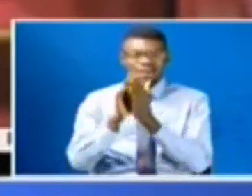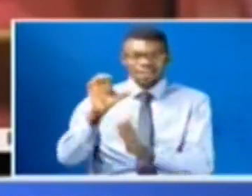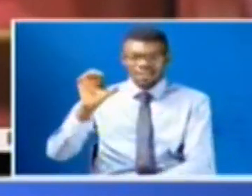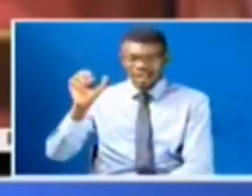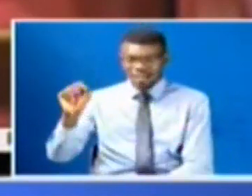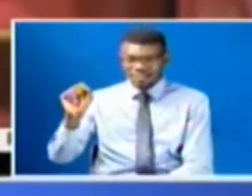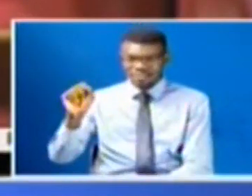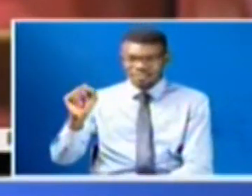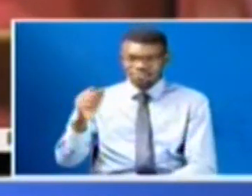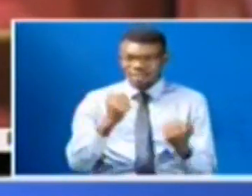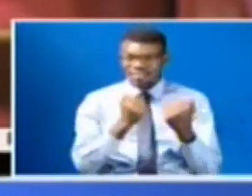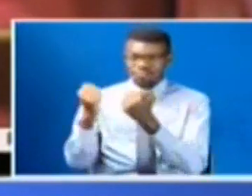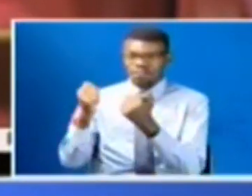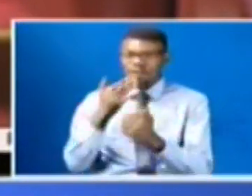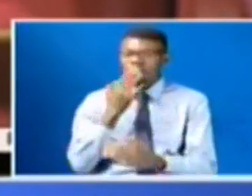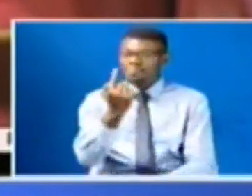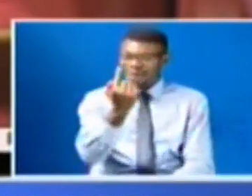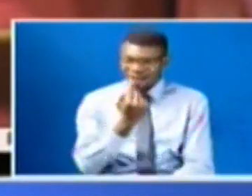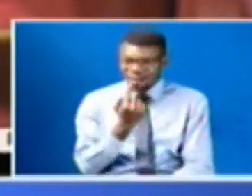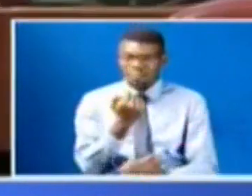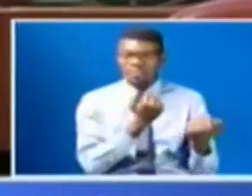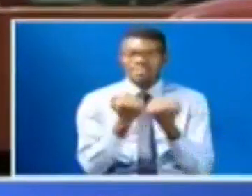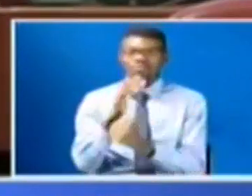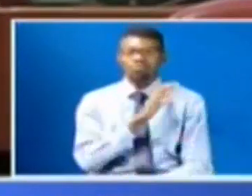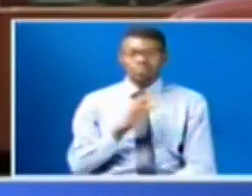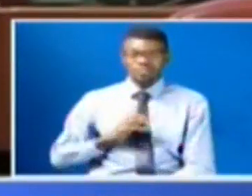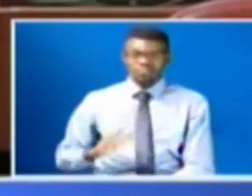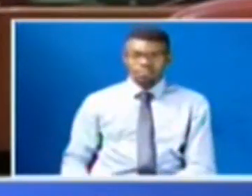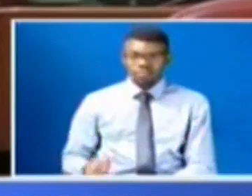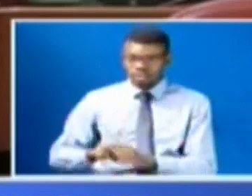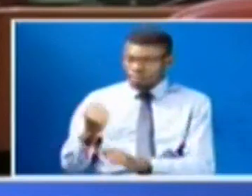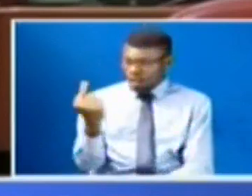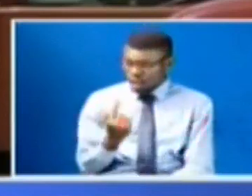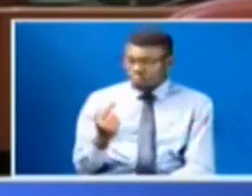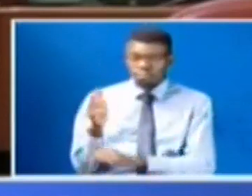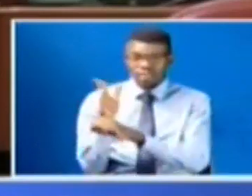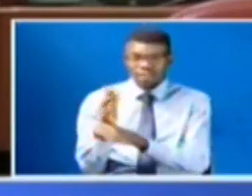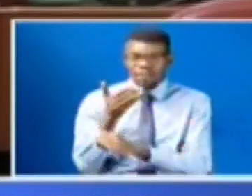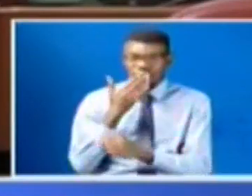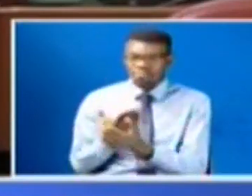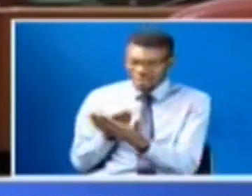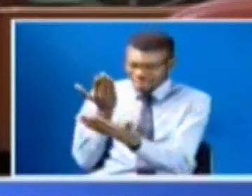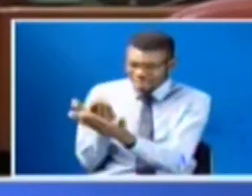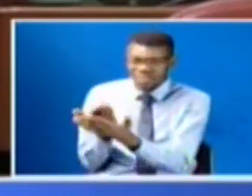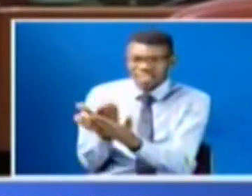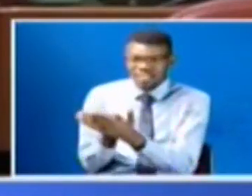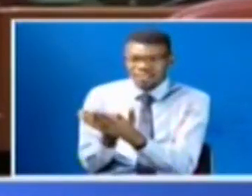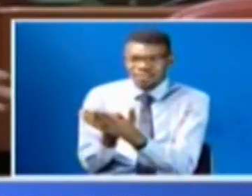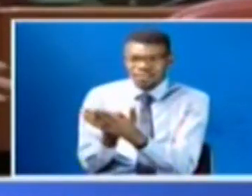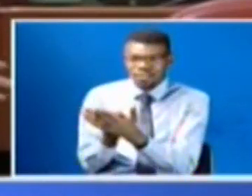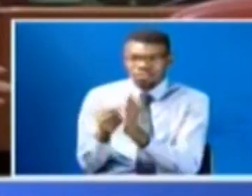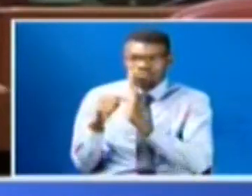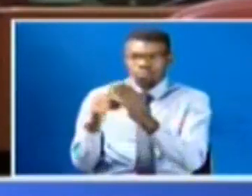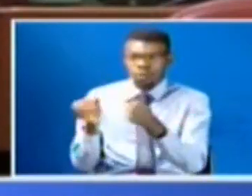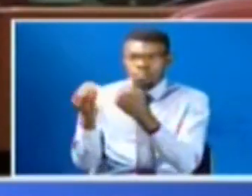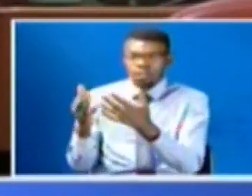or the CS for transport to appear before the transport committee. When it comes on Thursday, it should come with the evidence on how much, because nobody